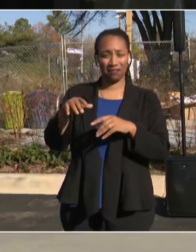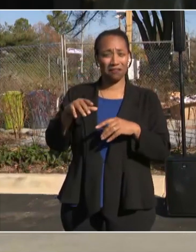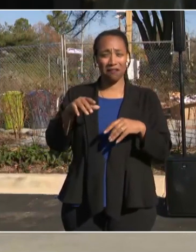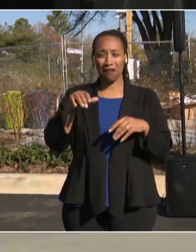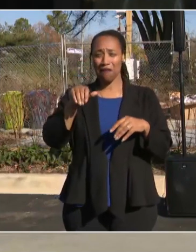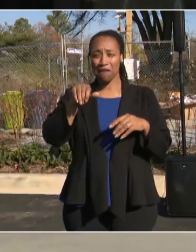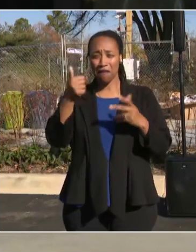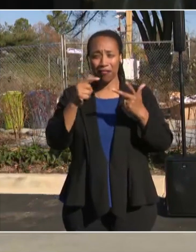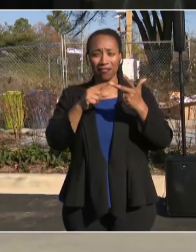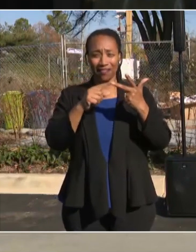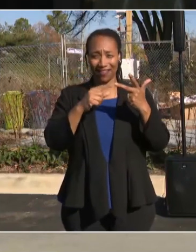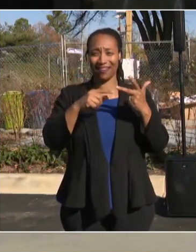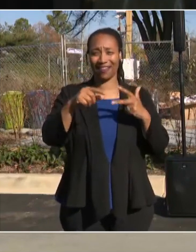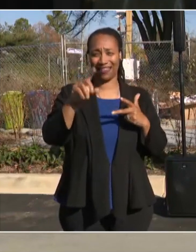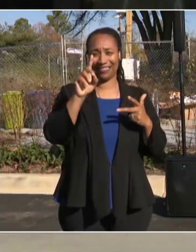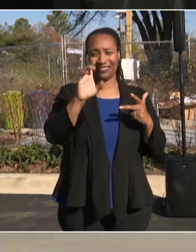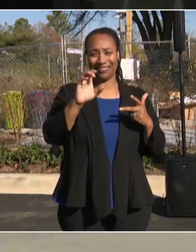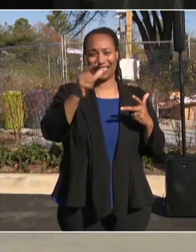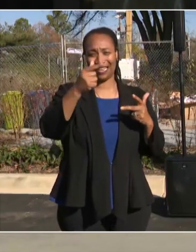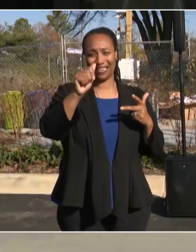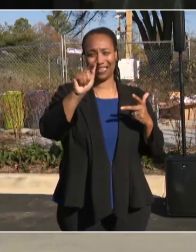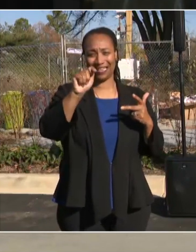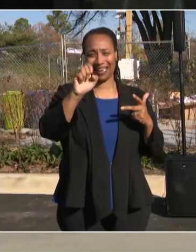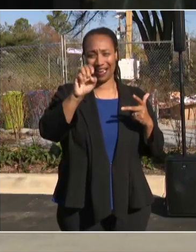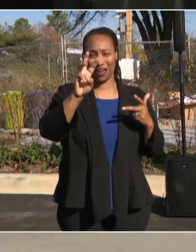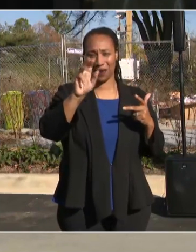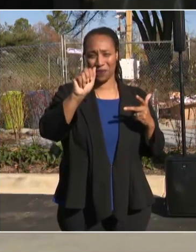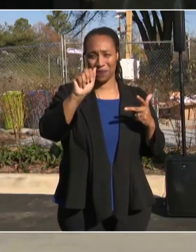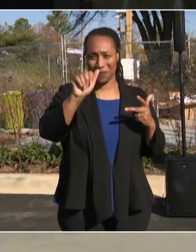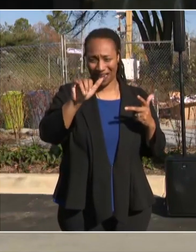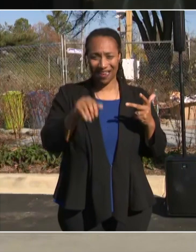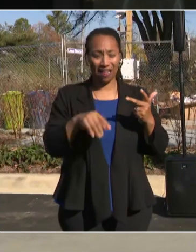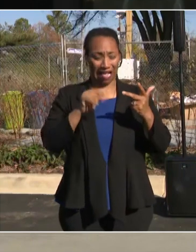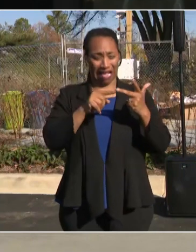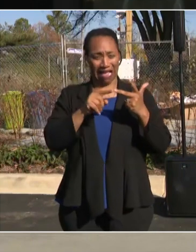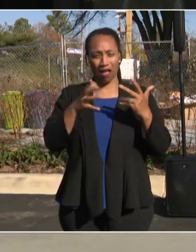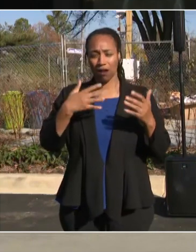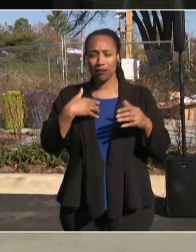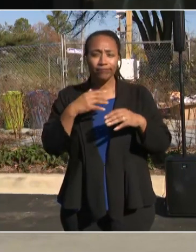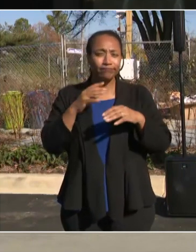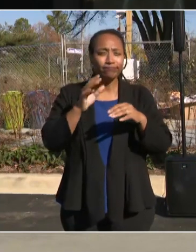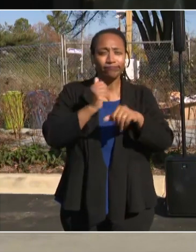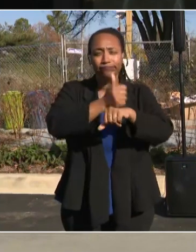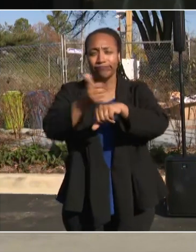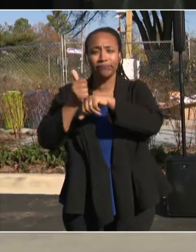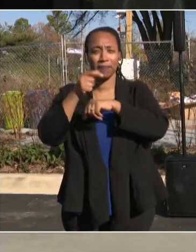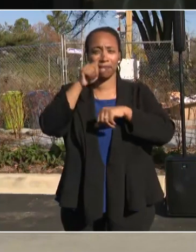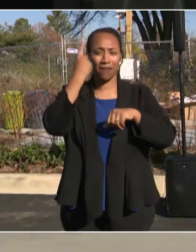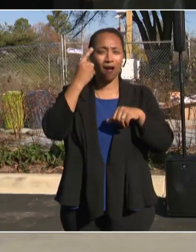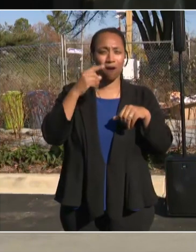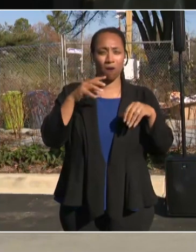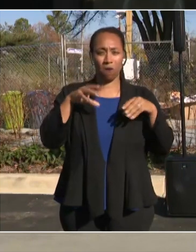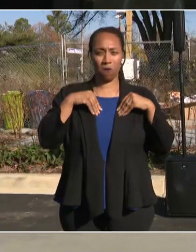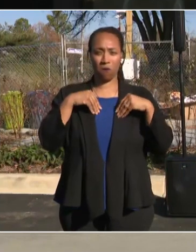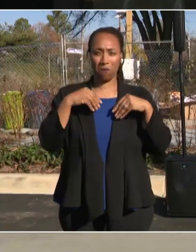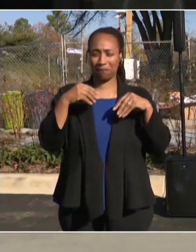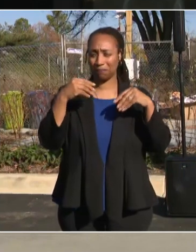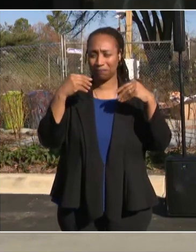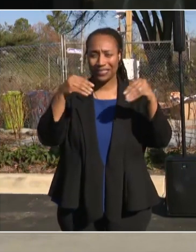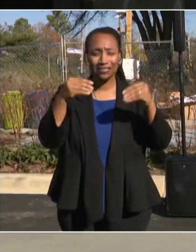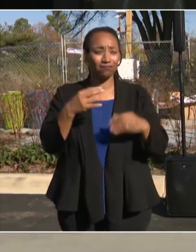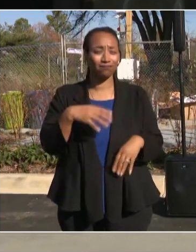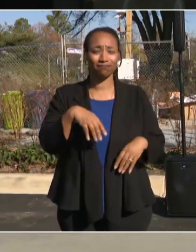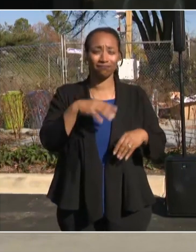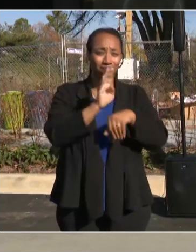every major corridor. We can look at the Safe Commercial Corridor Hub in Anacostia or the Clara and Mapleview